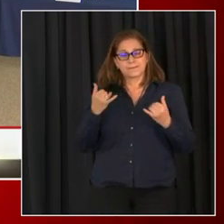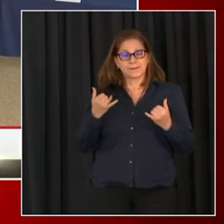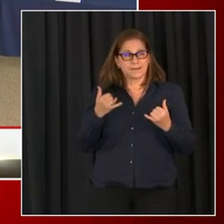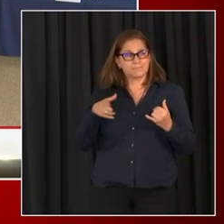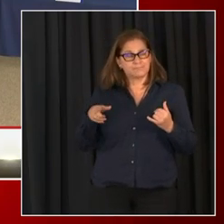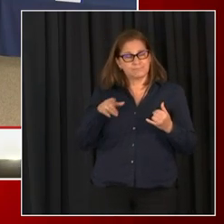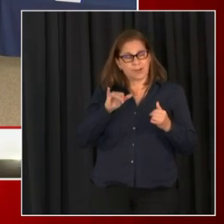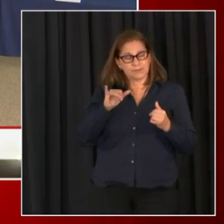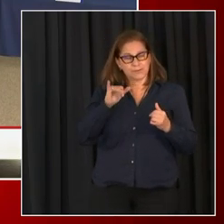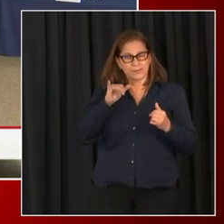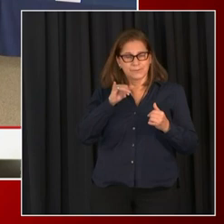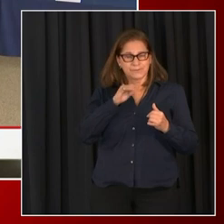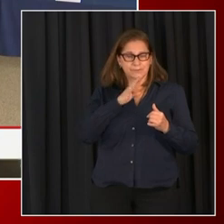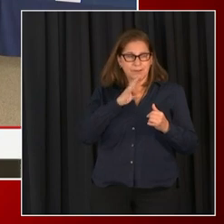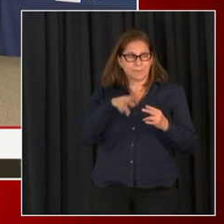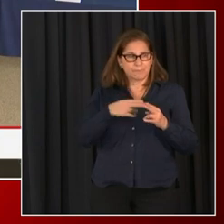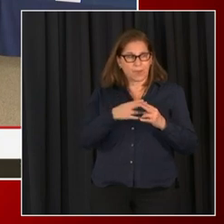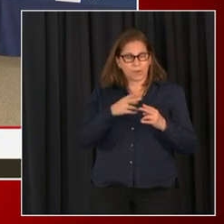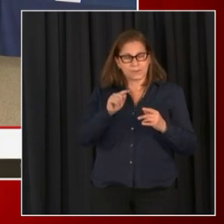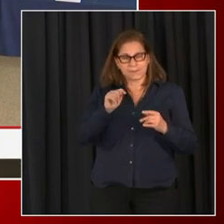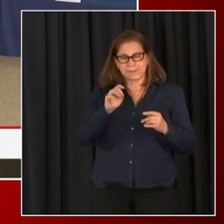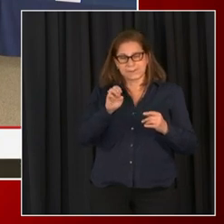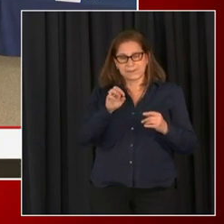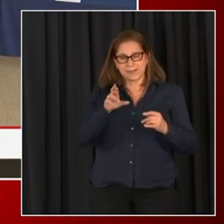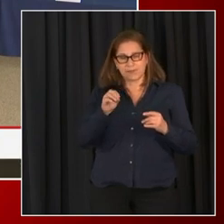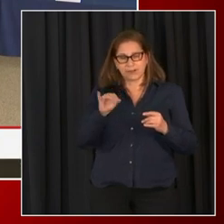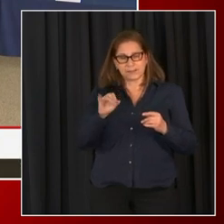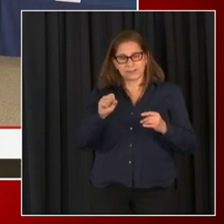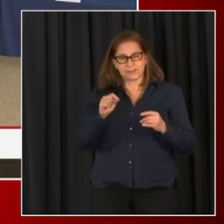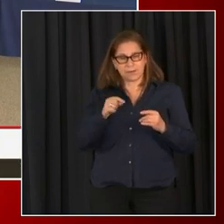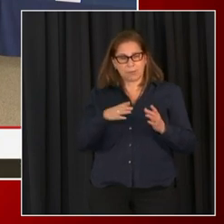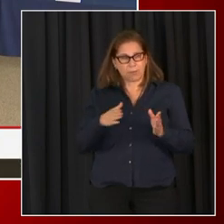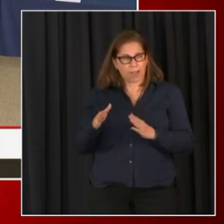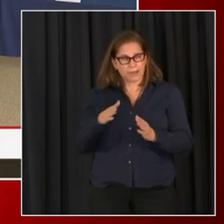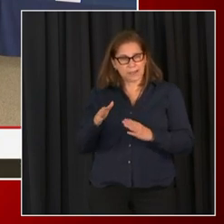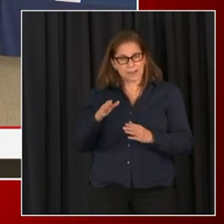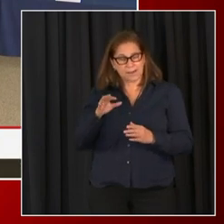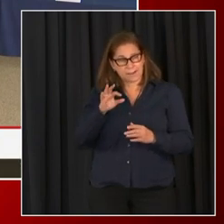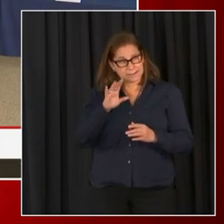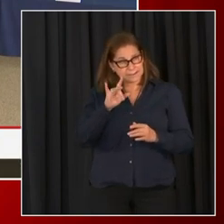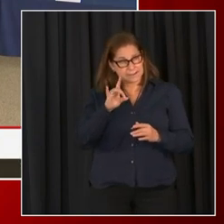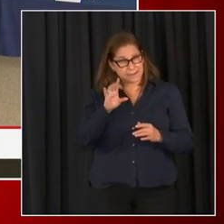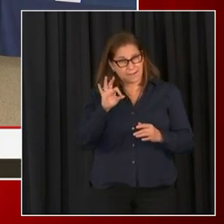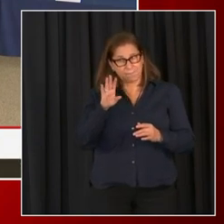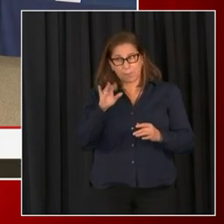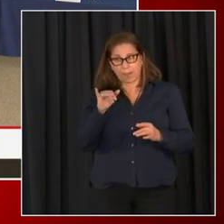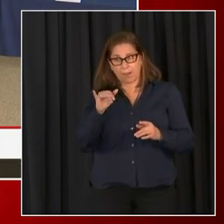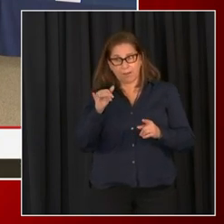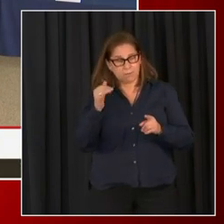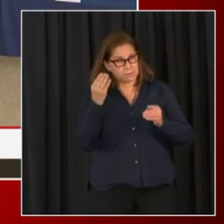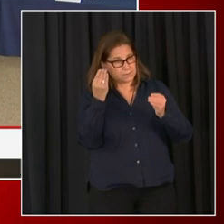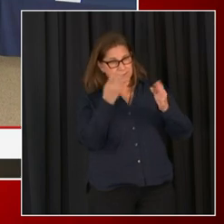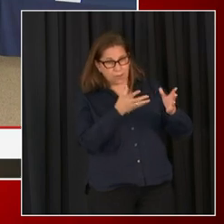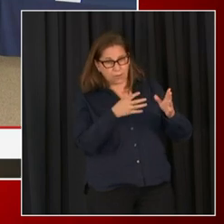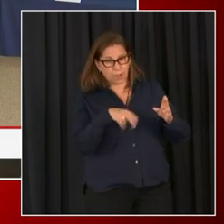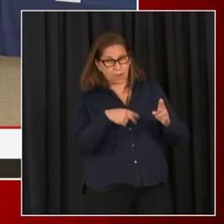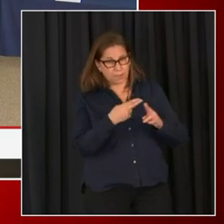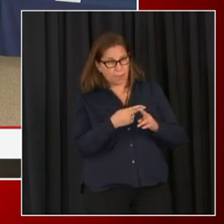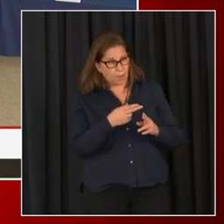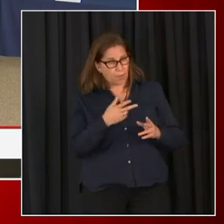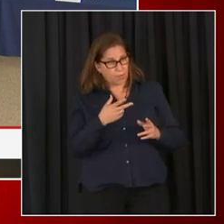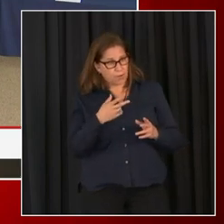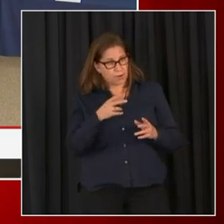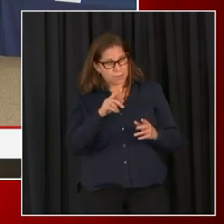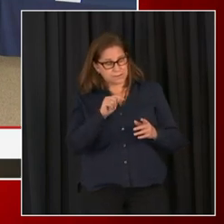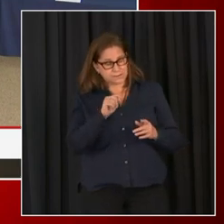about this going on? And I know you don't like to talk about your security protocol, but does this raise your level of concern for